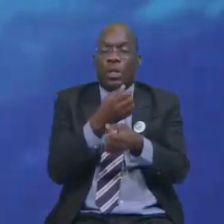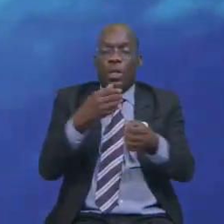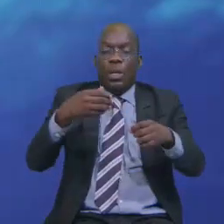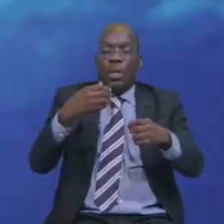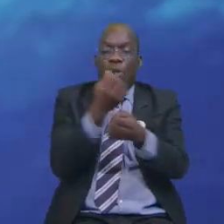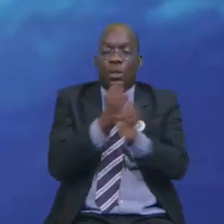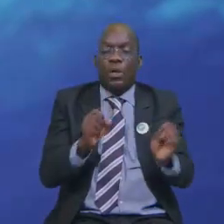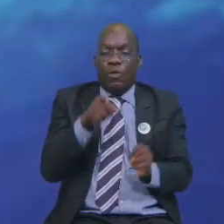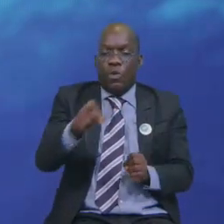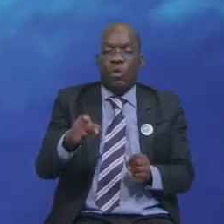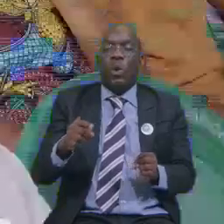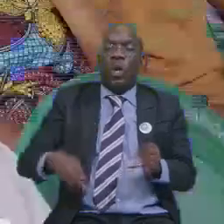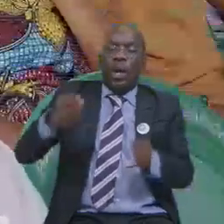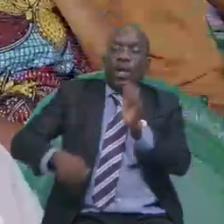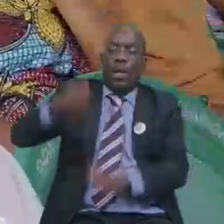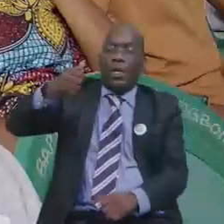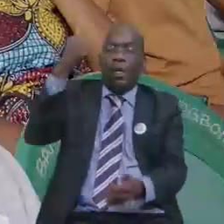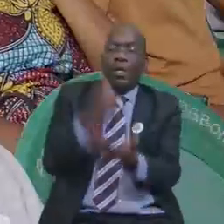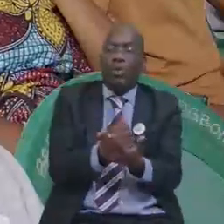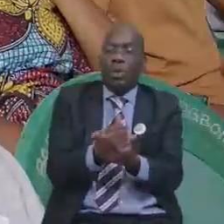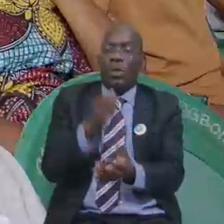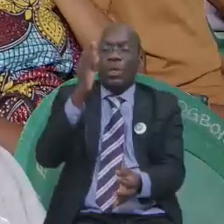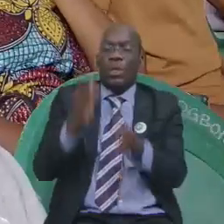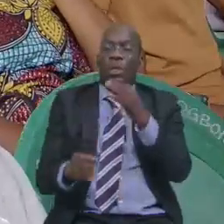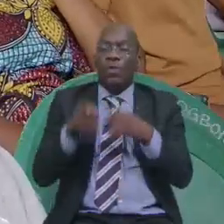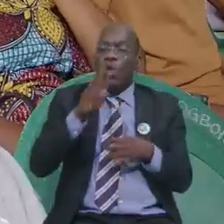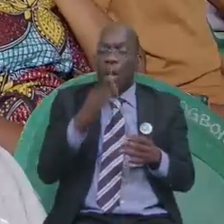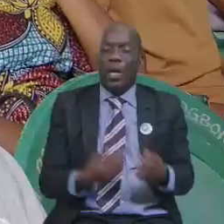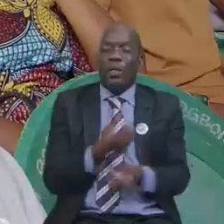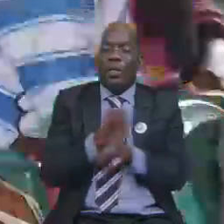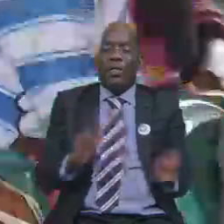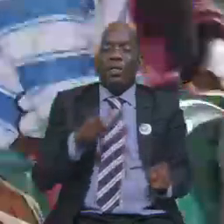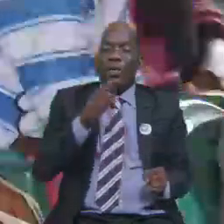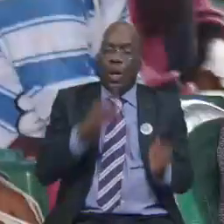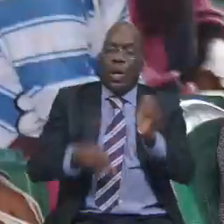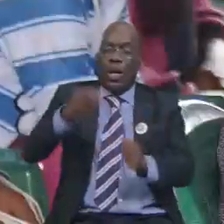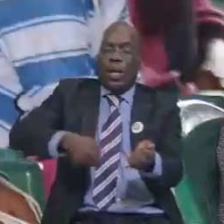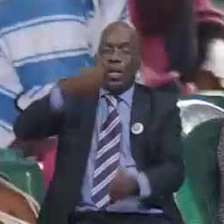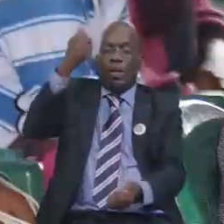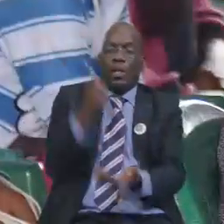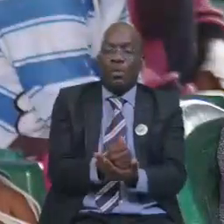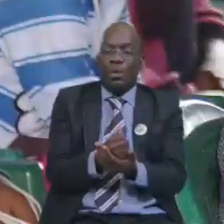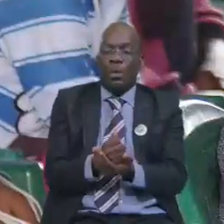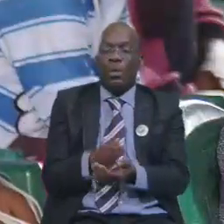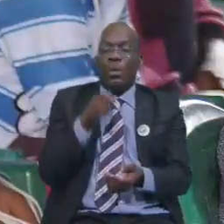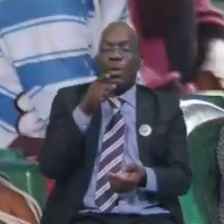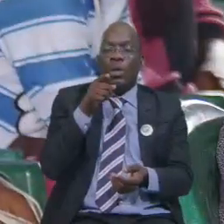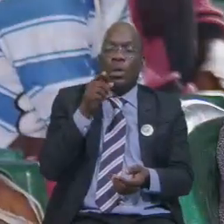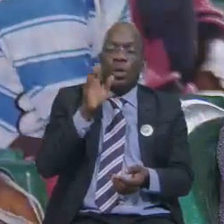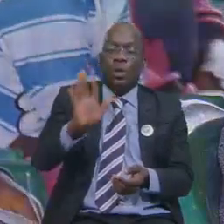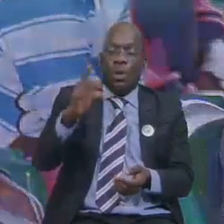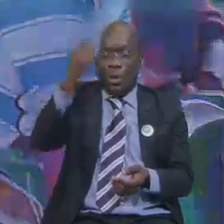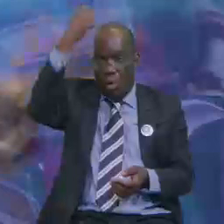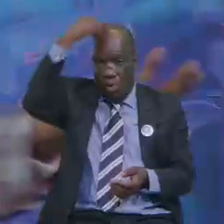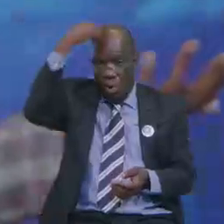higher. If you're born again, you're higher. Your brain is not